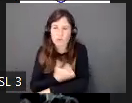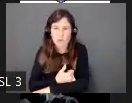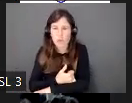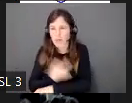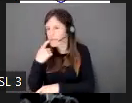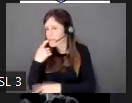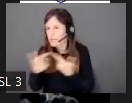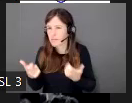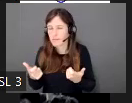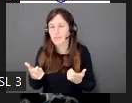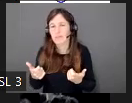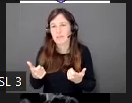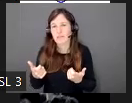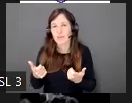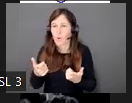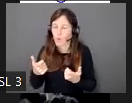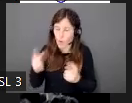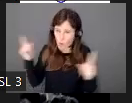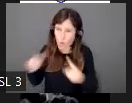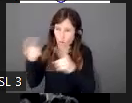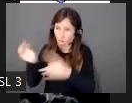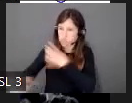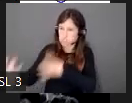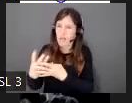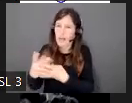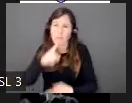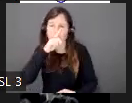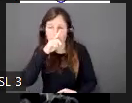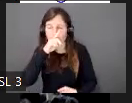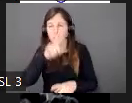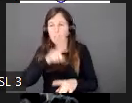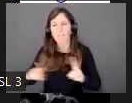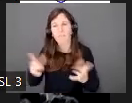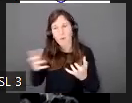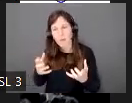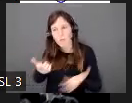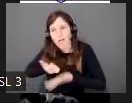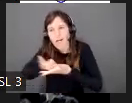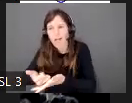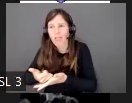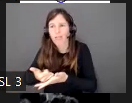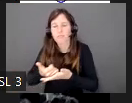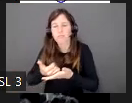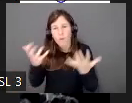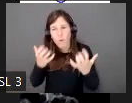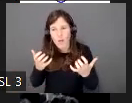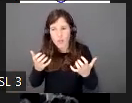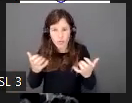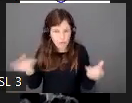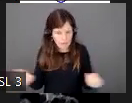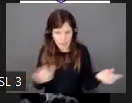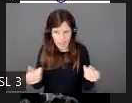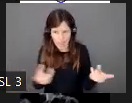get to a proper diversion of apology or even saying I was wrong. So we have some